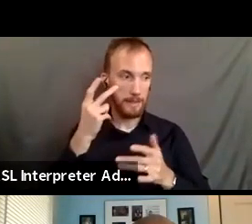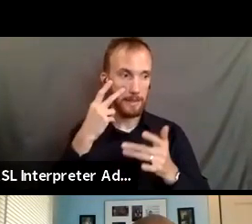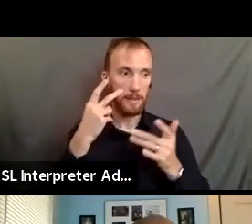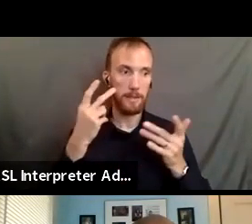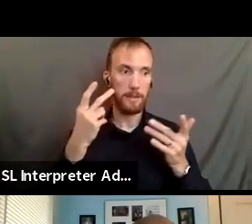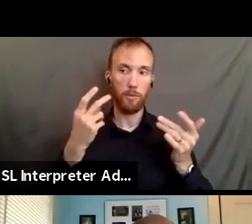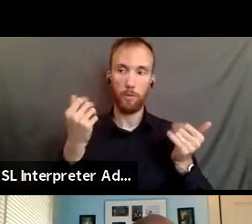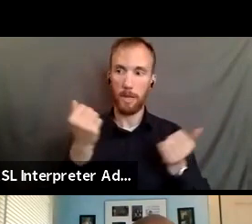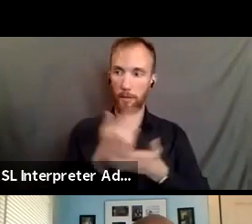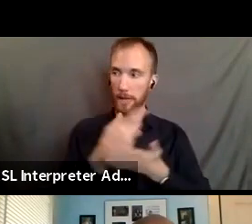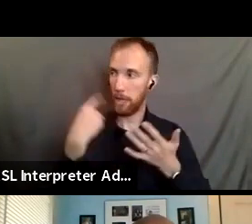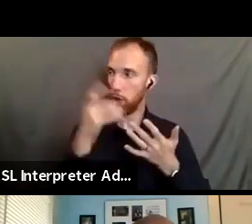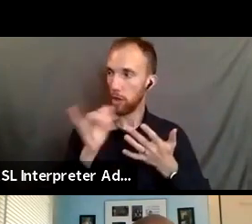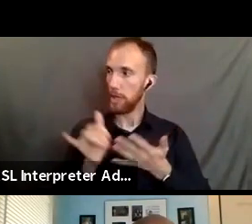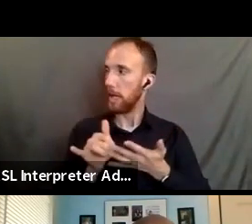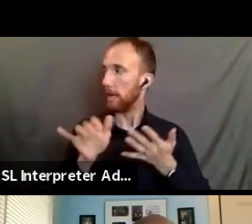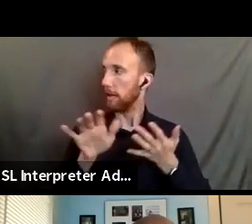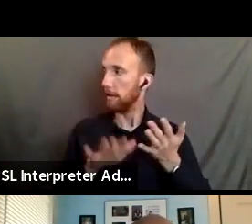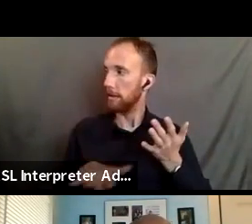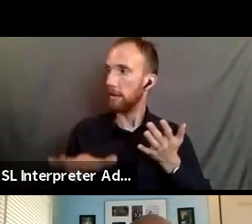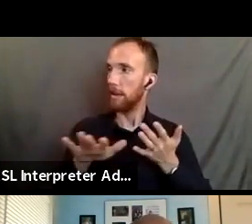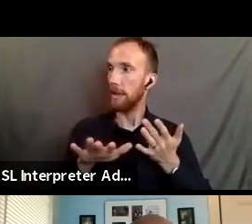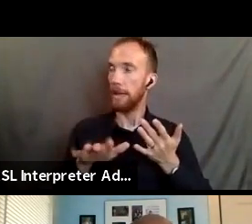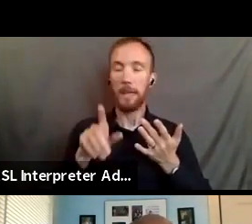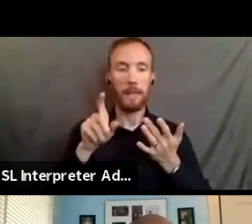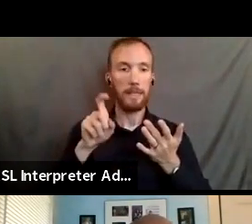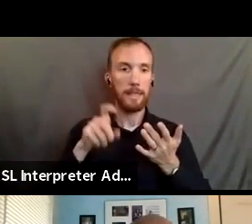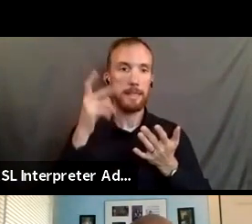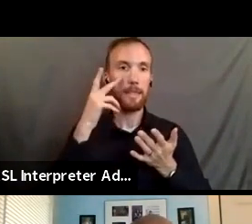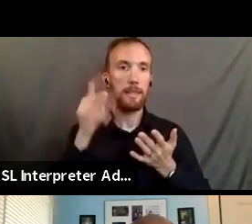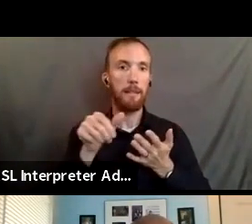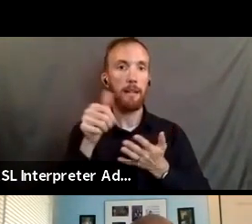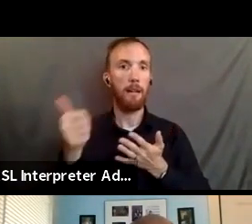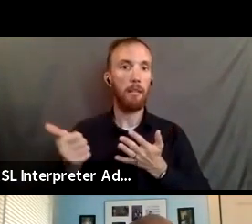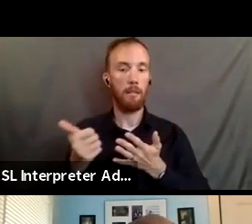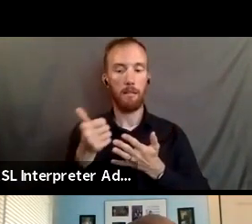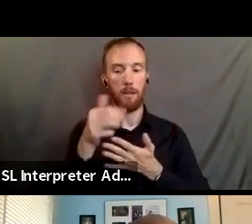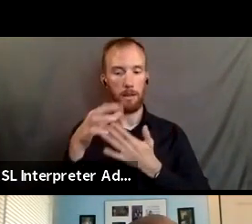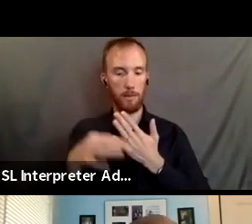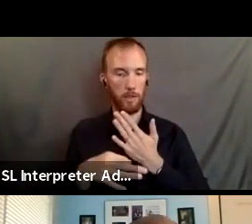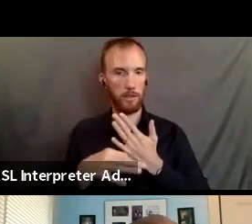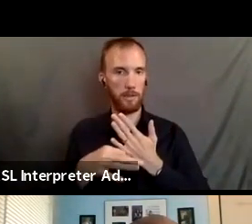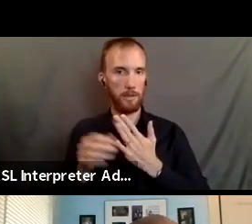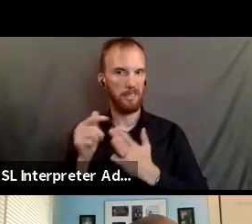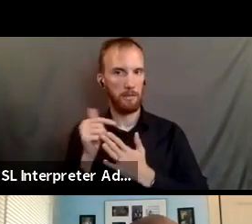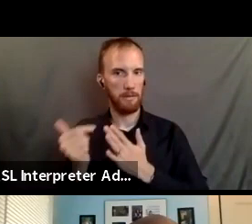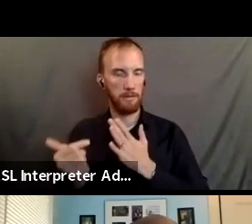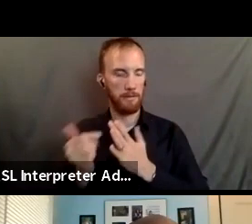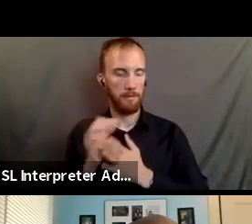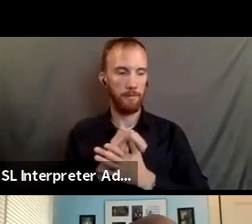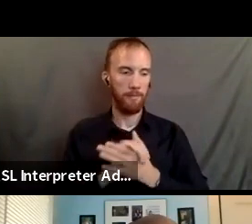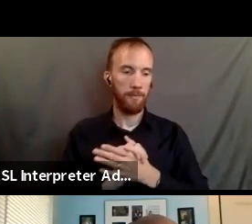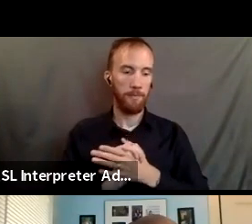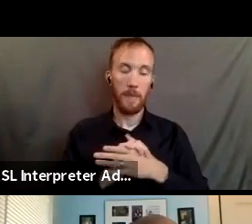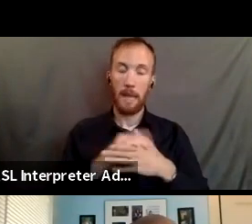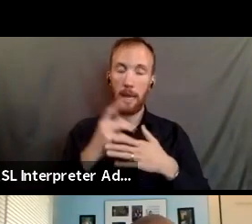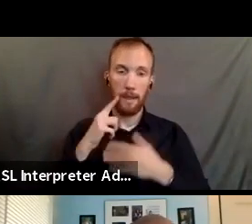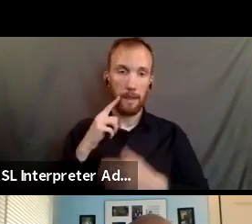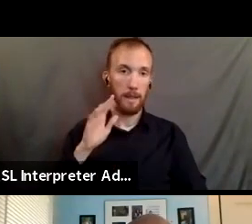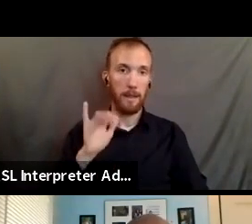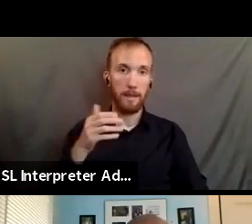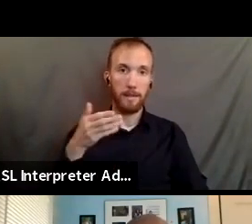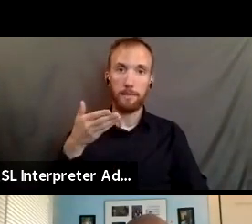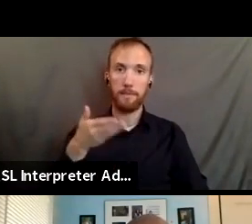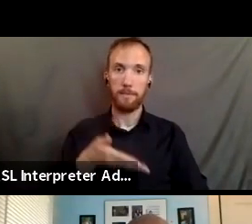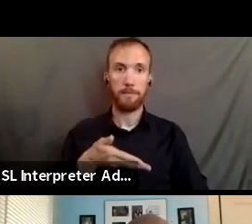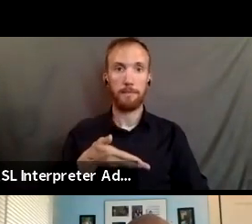program and what the alternatives look like and so it's certainly there in the the lead to the the